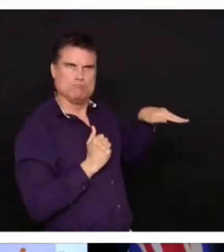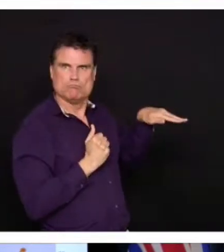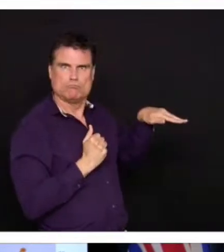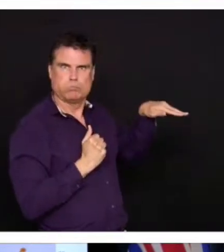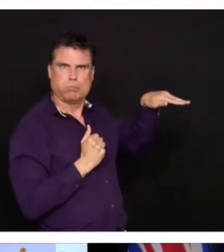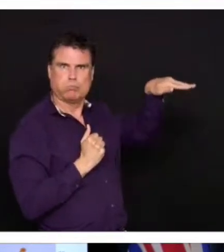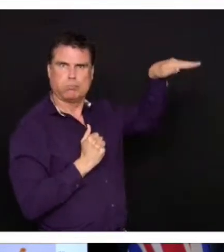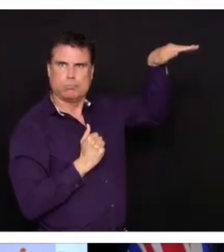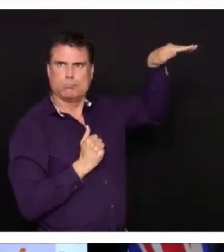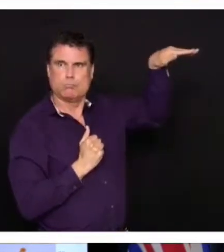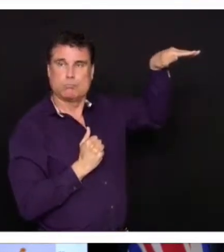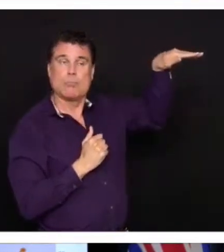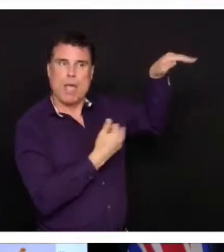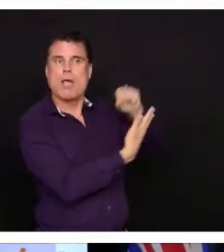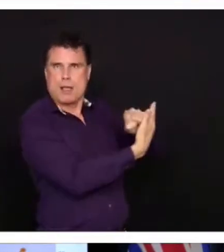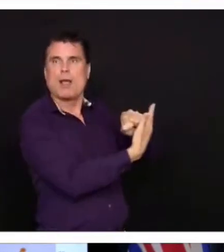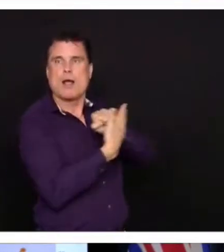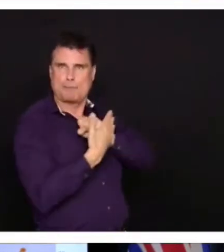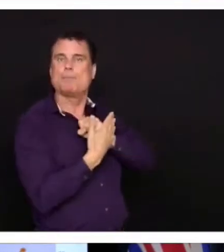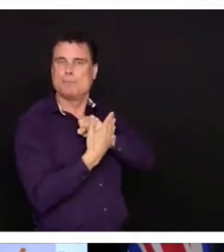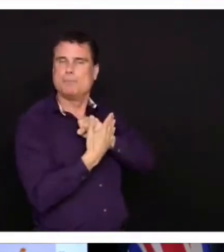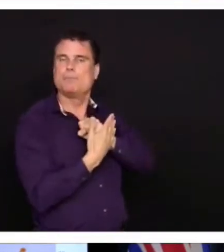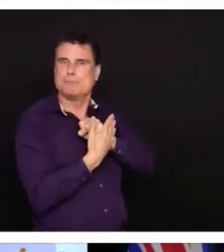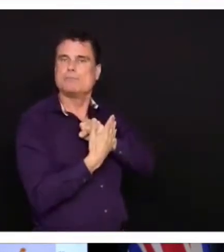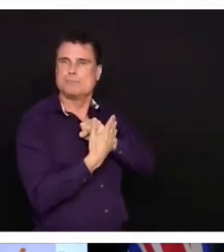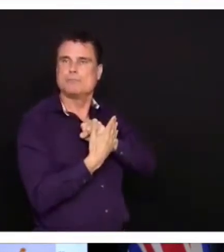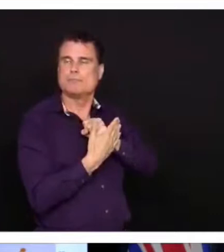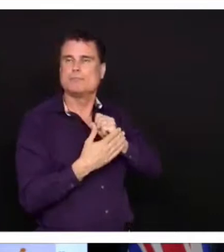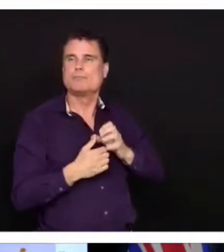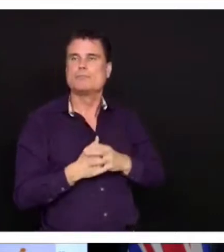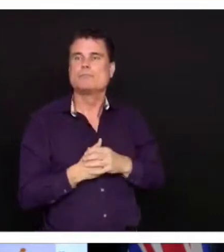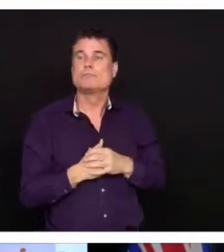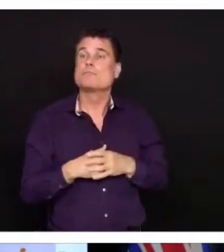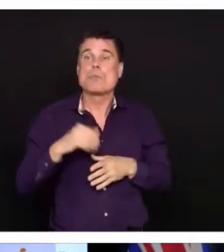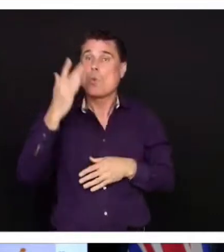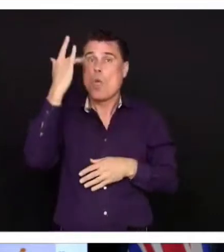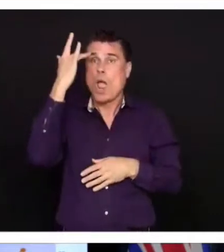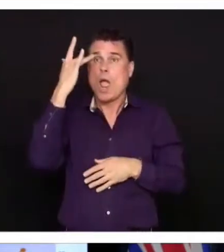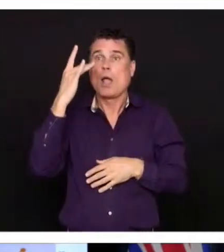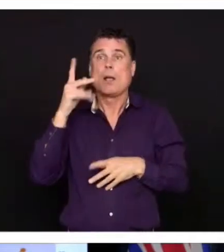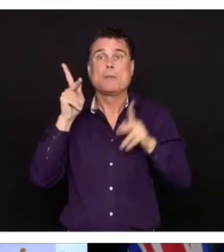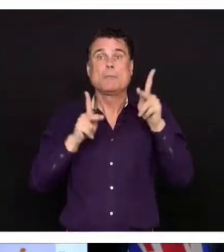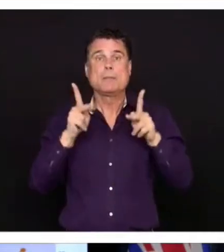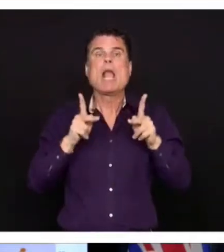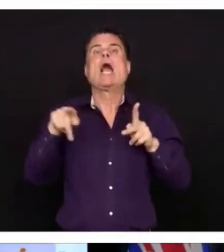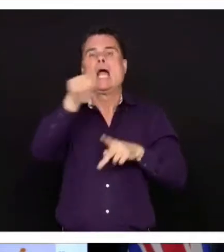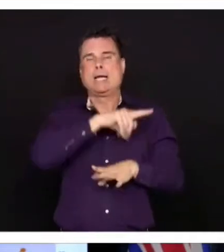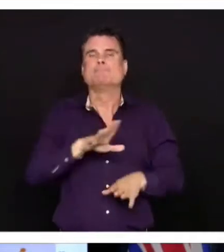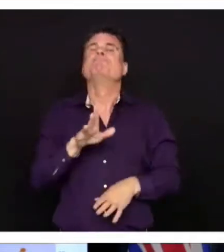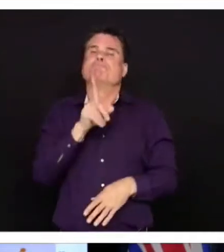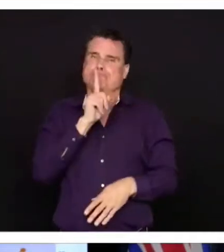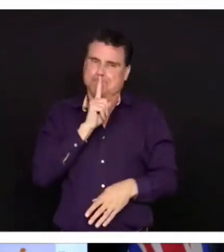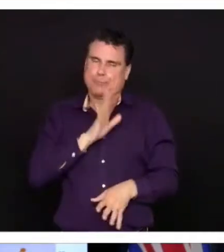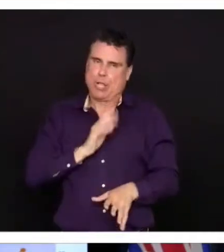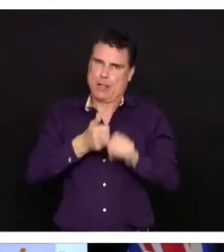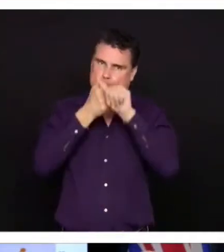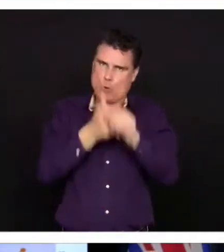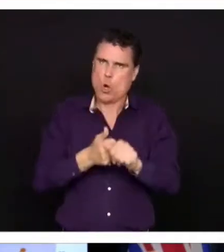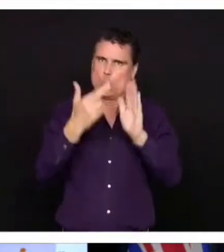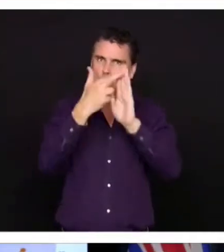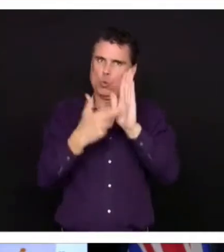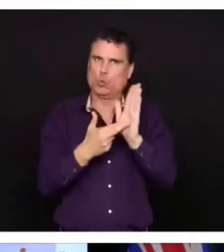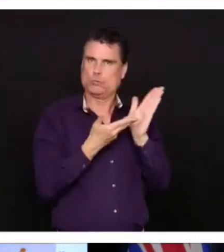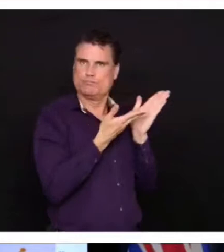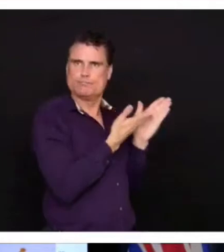bend our curve. And if we compare to Canada, which is up on the right-hand side, they took very stringent